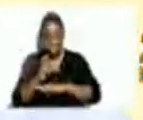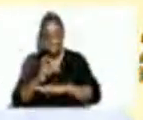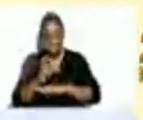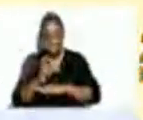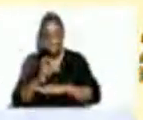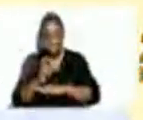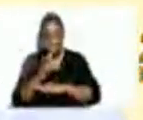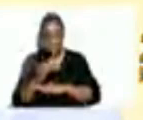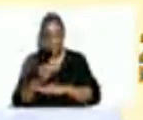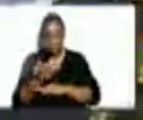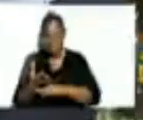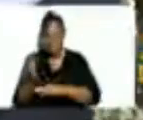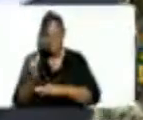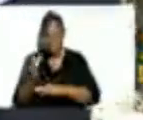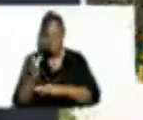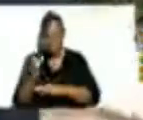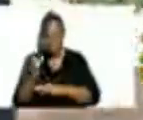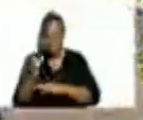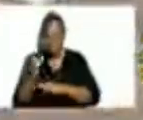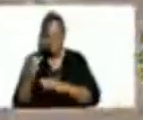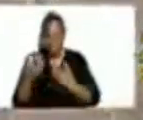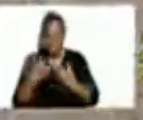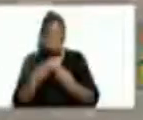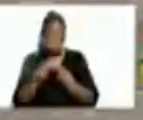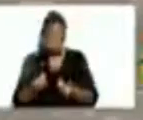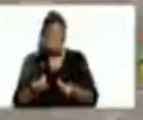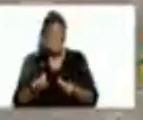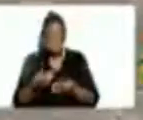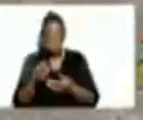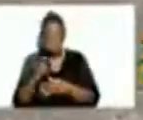the instruments and all of the equipment that they need to learn the baseball game.